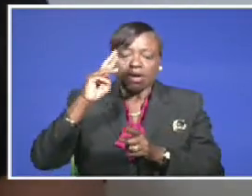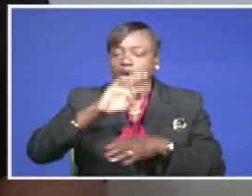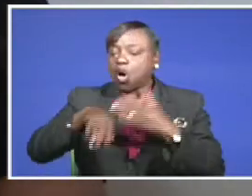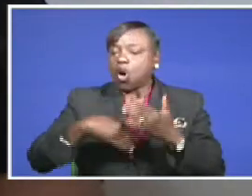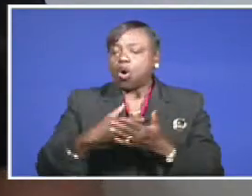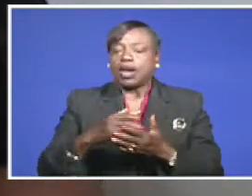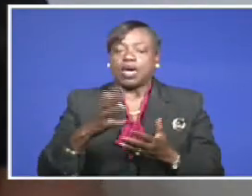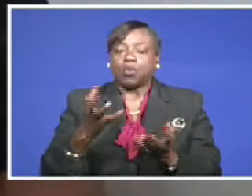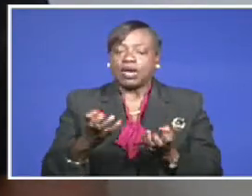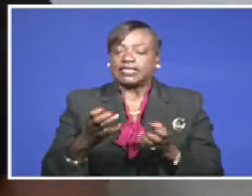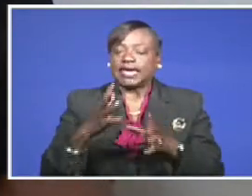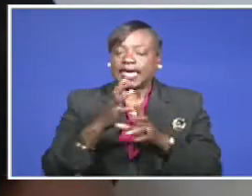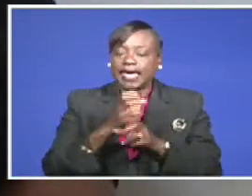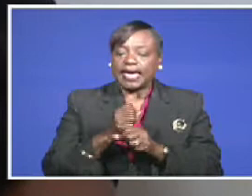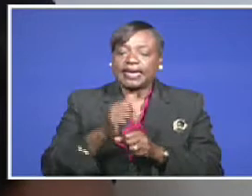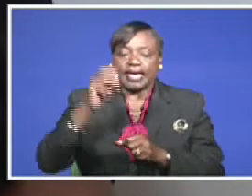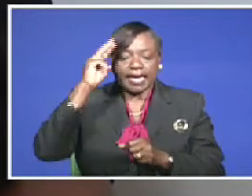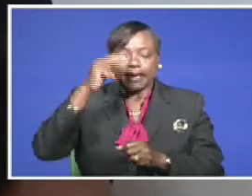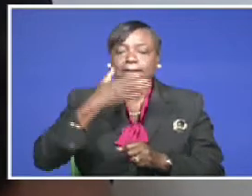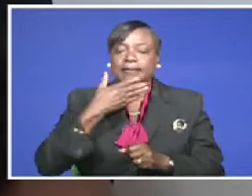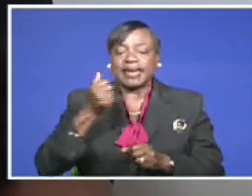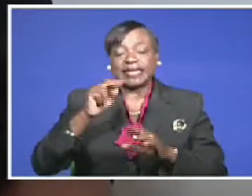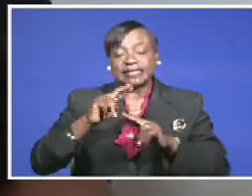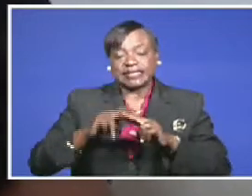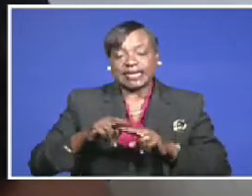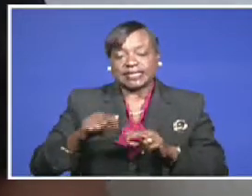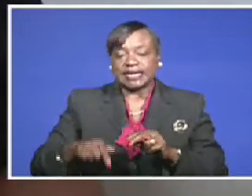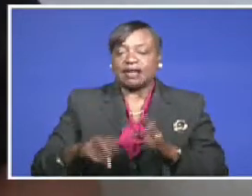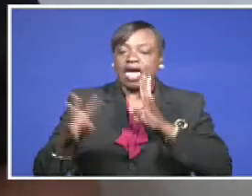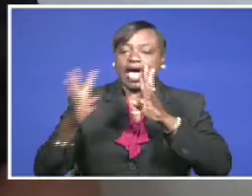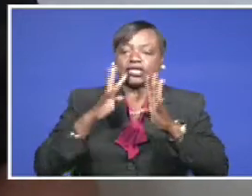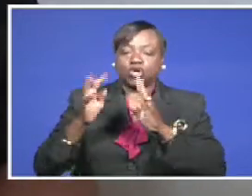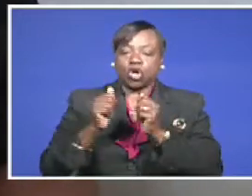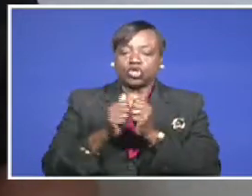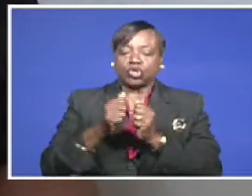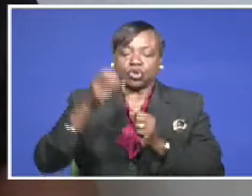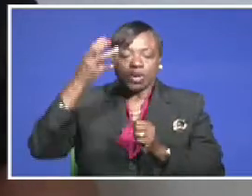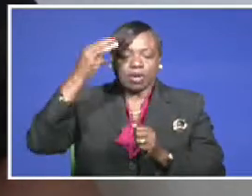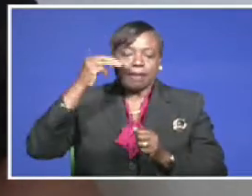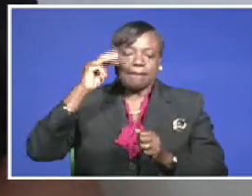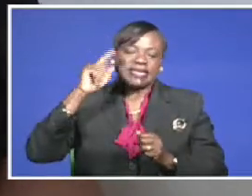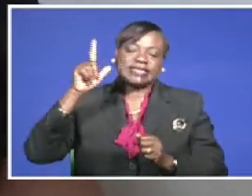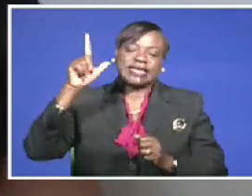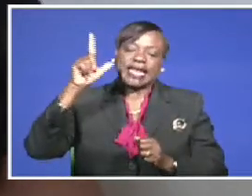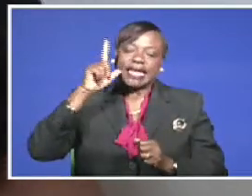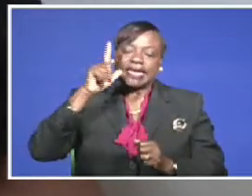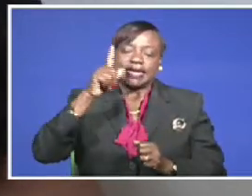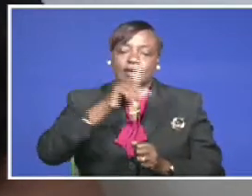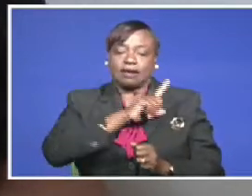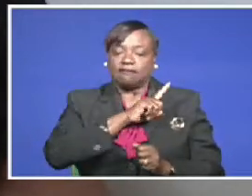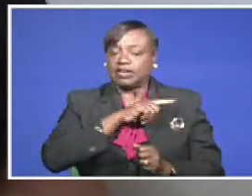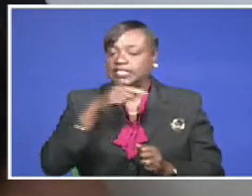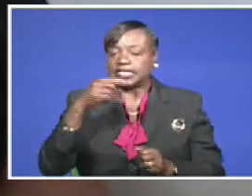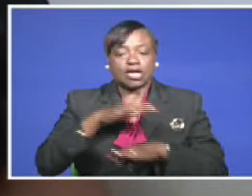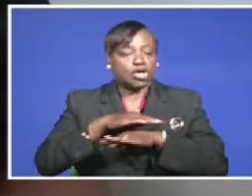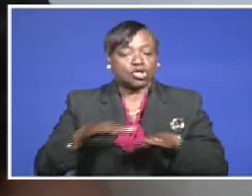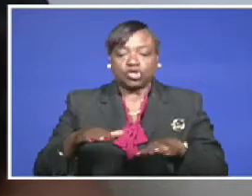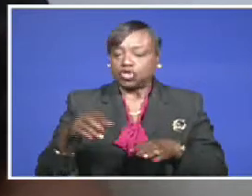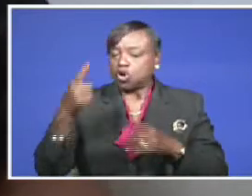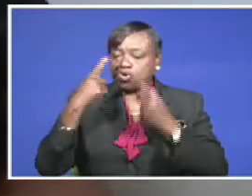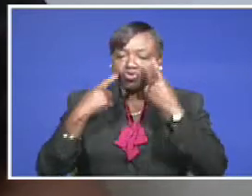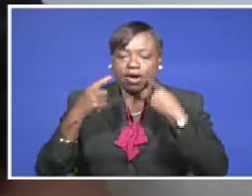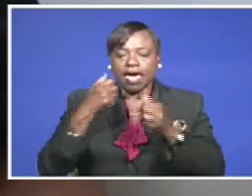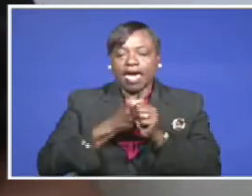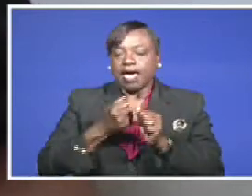Linda LaFleur. I sat down, I talked to her, and she told me that, do not cry, everything was going to be fine, we're going to deal with it.